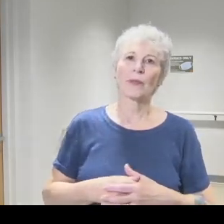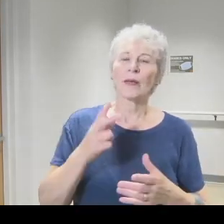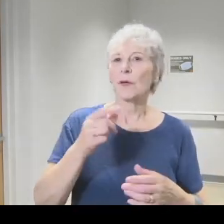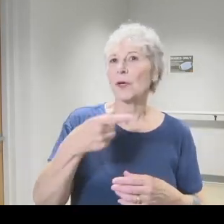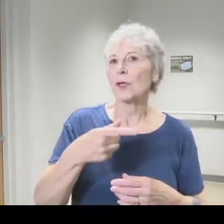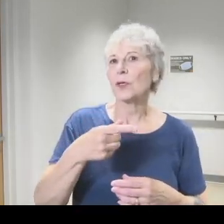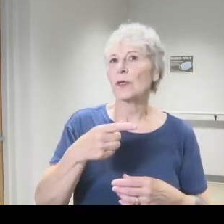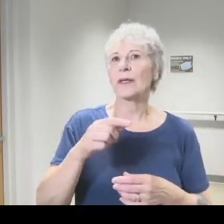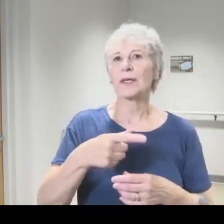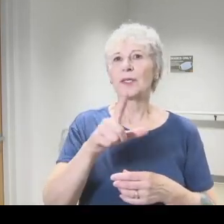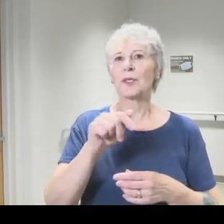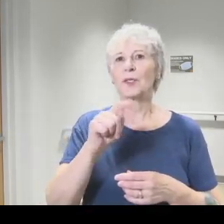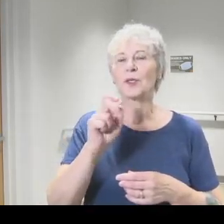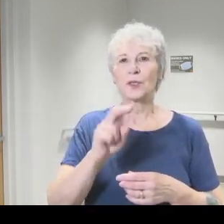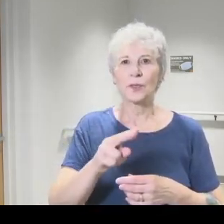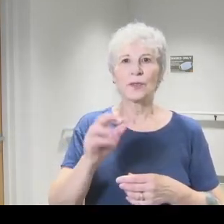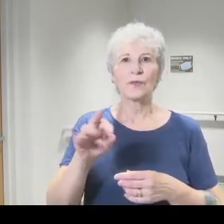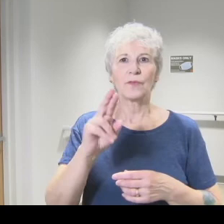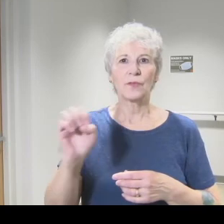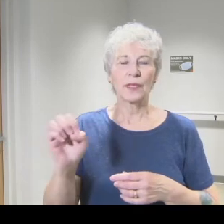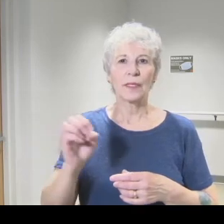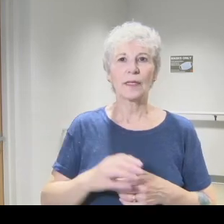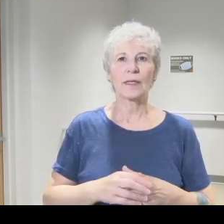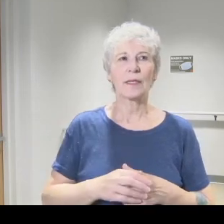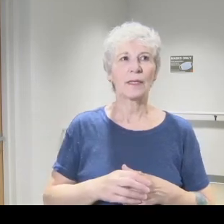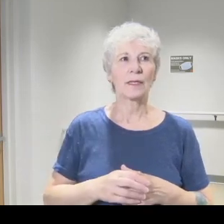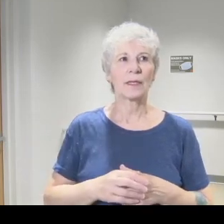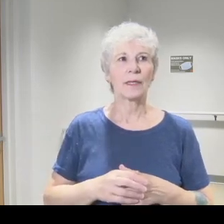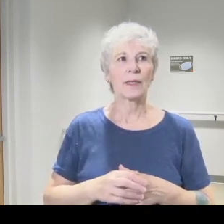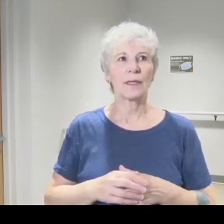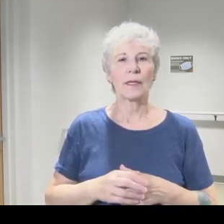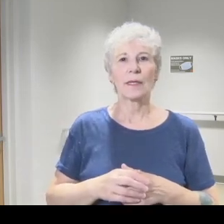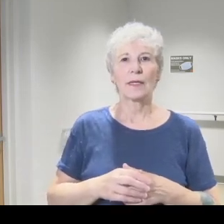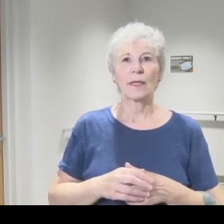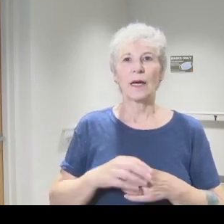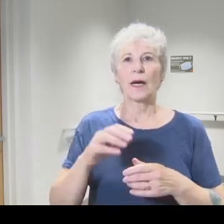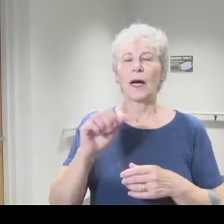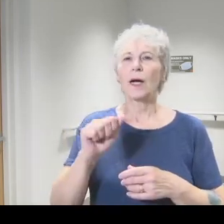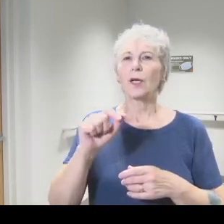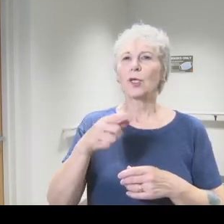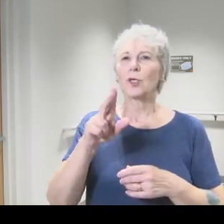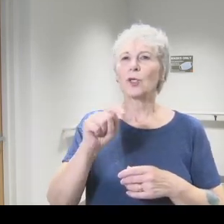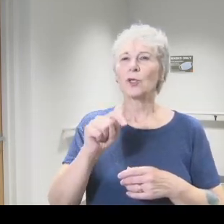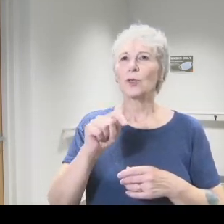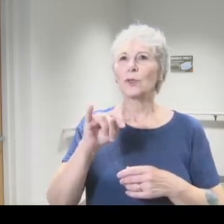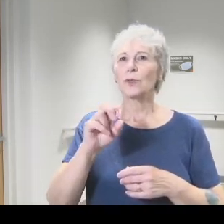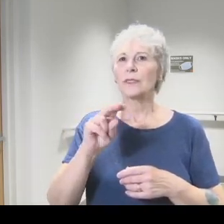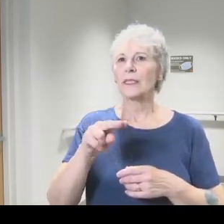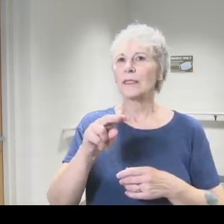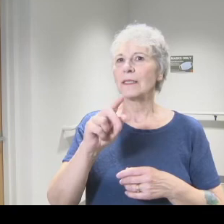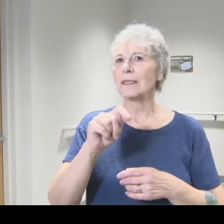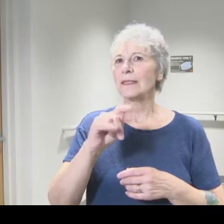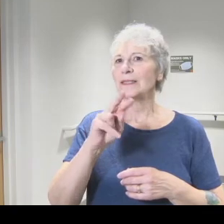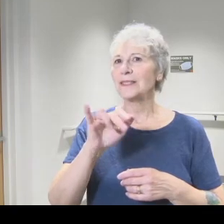now is the time to run, because Guarani is what you call an agglutinative language. Some of you